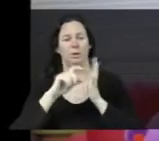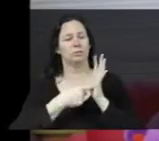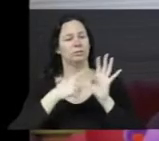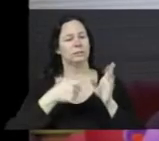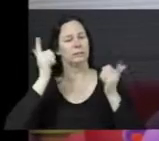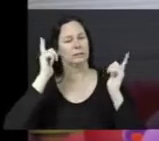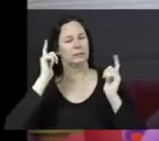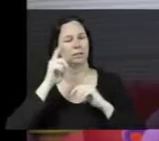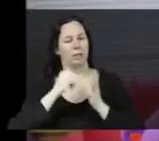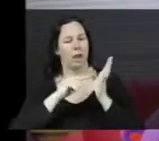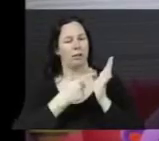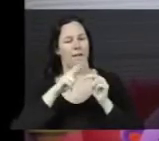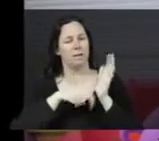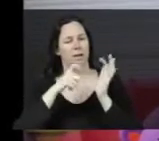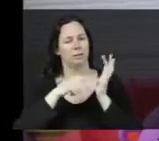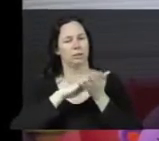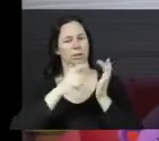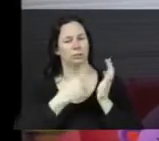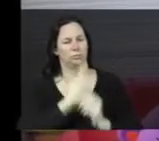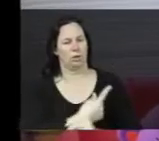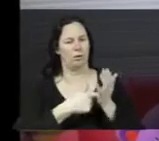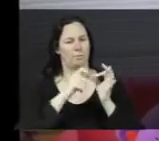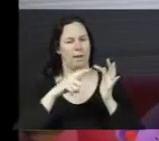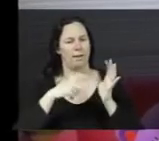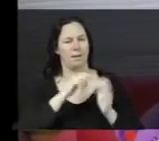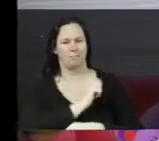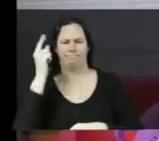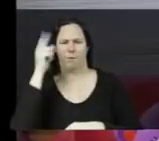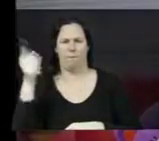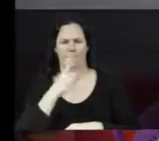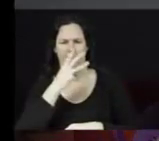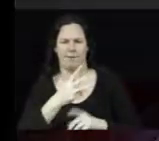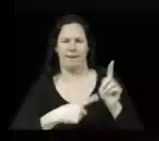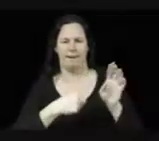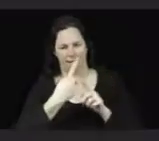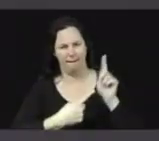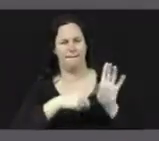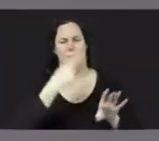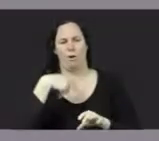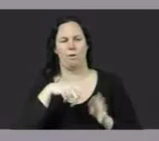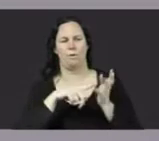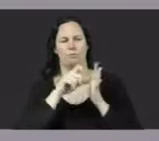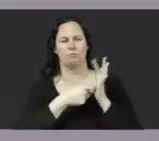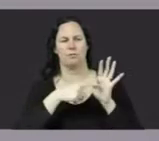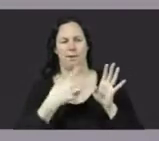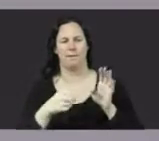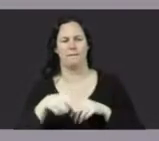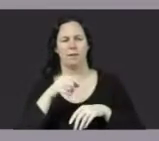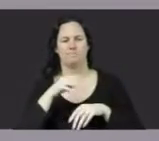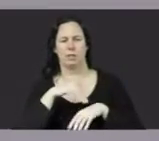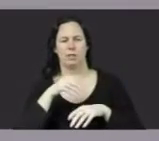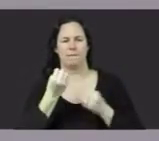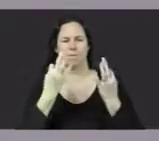Sarah Fletcher, told Rebecca she thought 3.5-year-old Audrey had a condition that has no cure. So Audrey's kinder